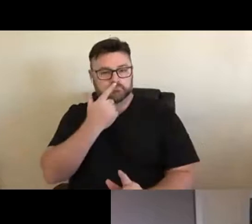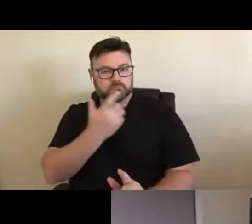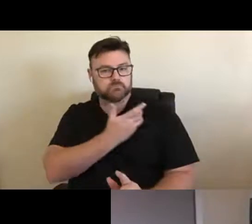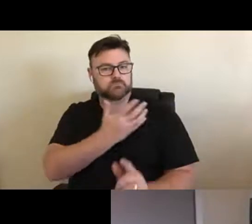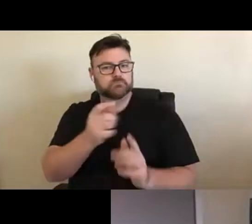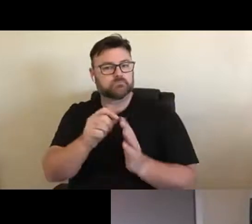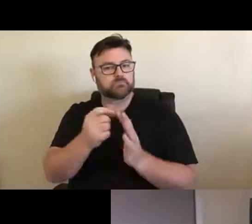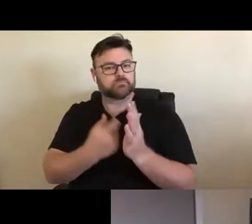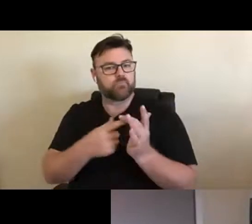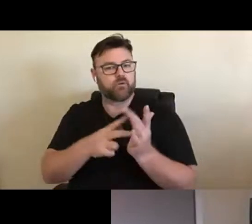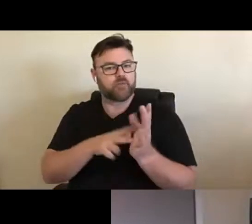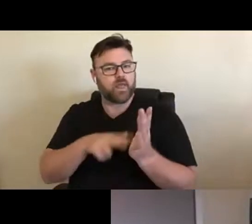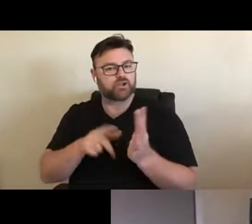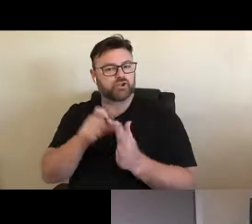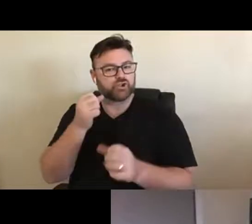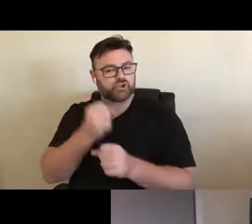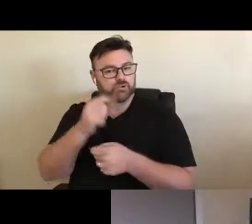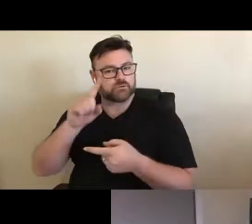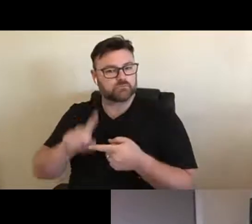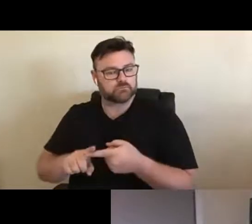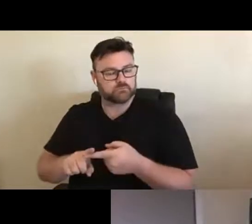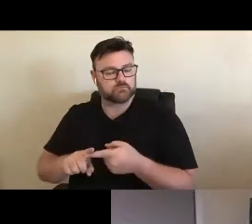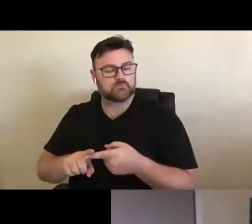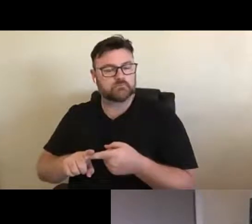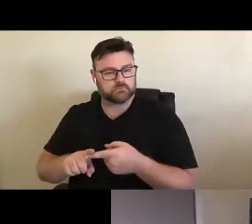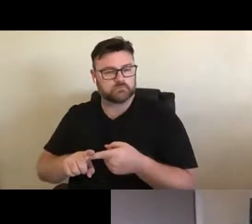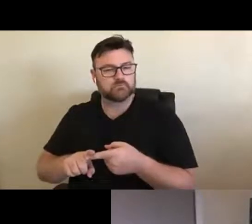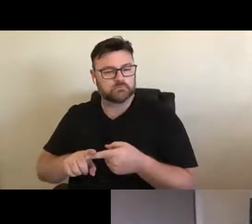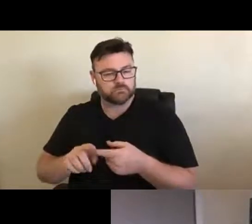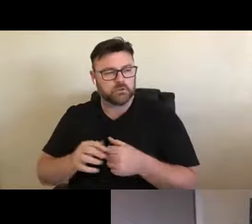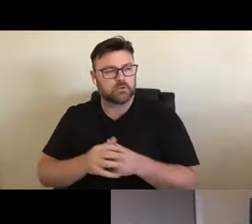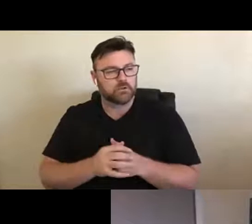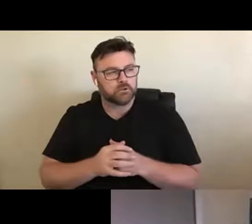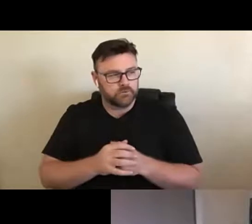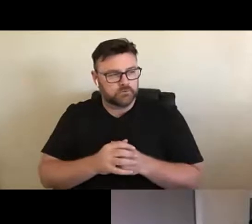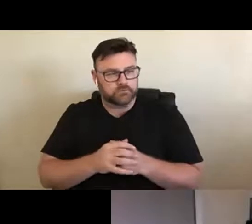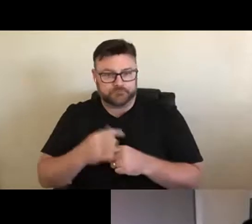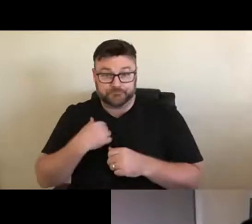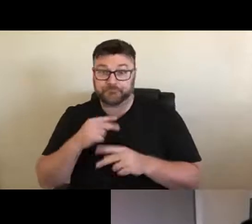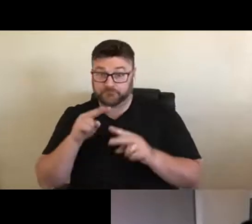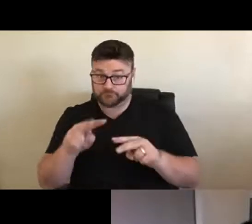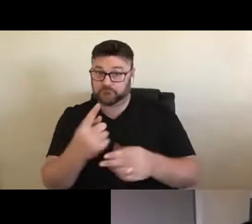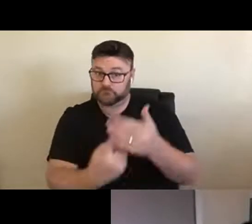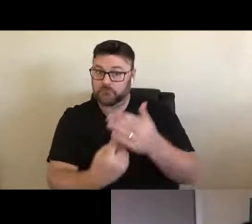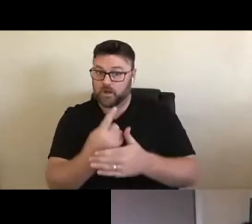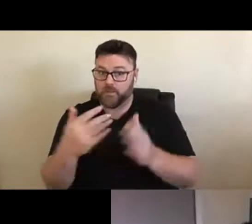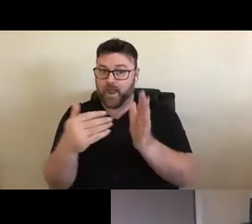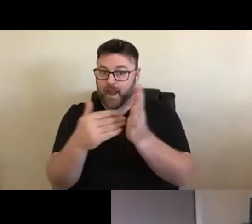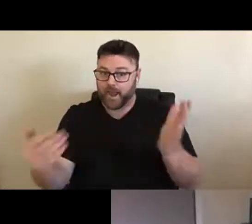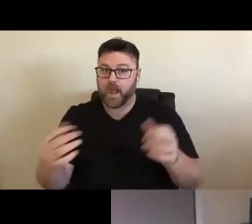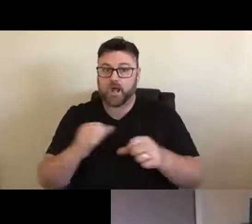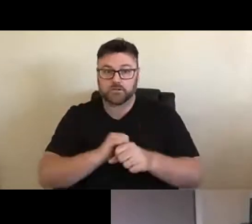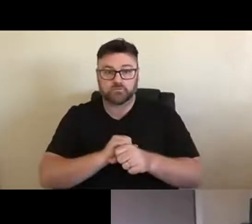up in a sense of privilege. And, we can see that happening now as the pandemic spreads around